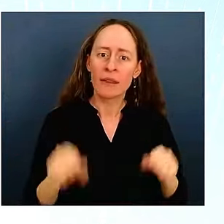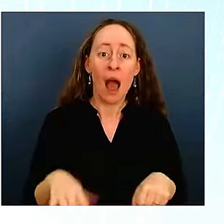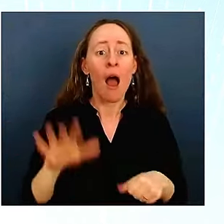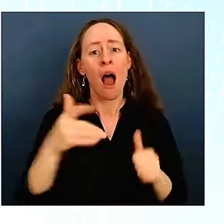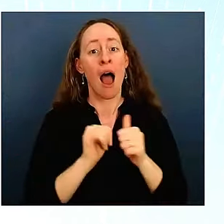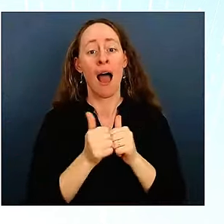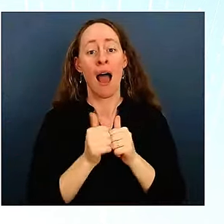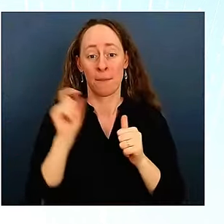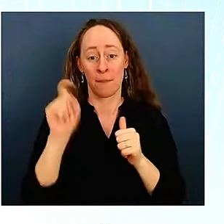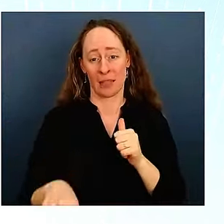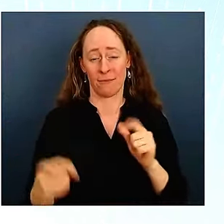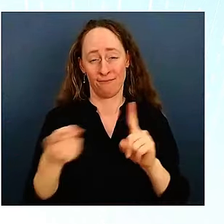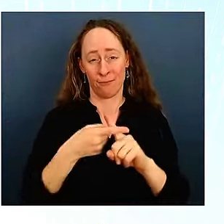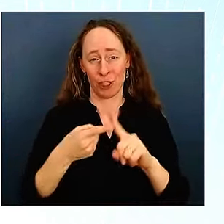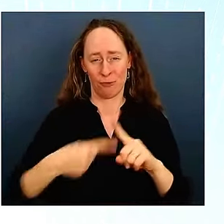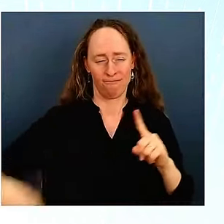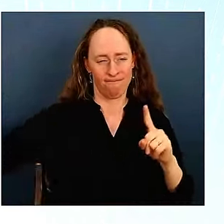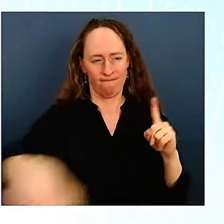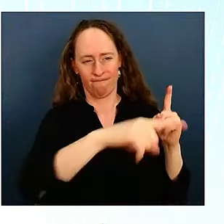We built our values.